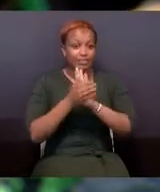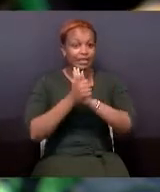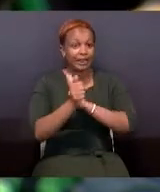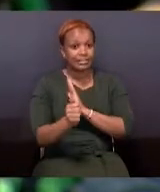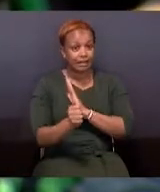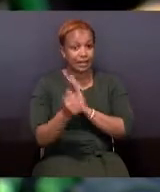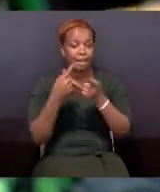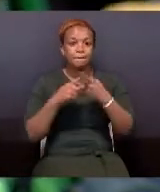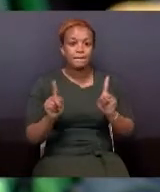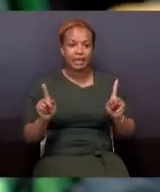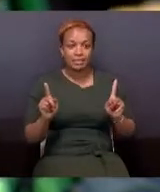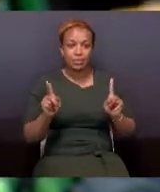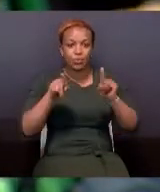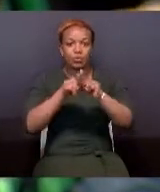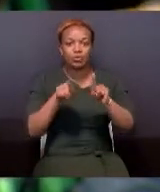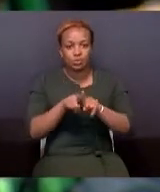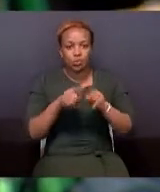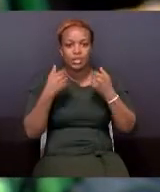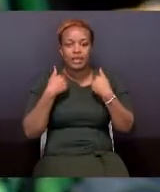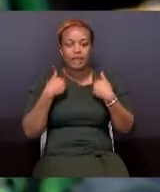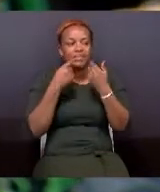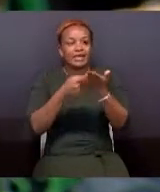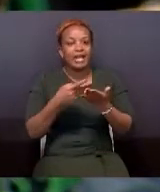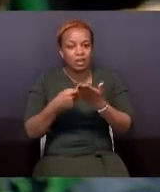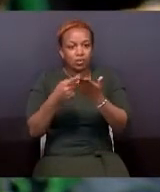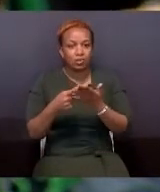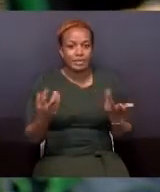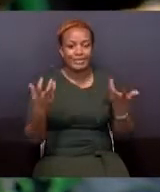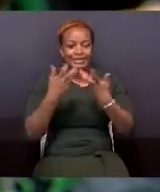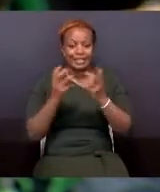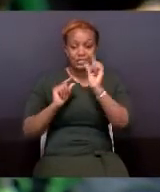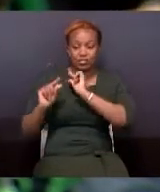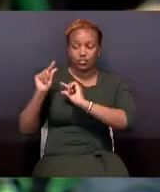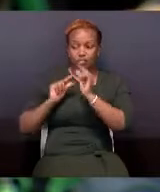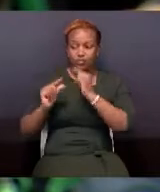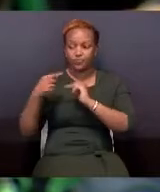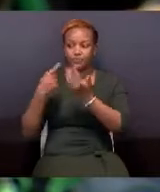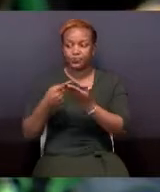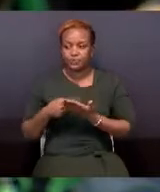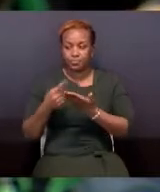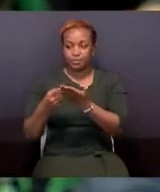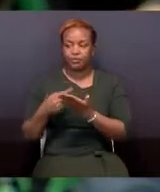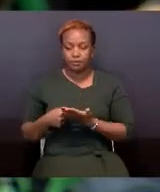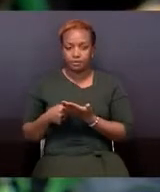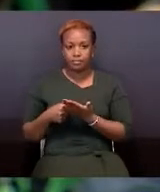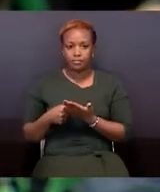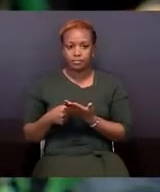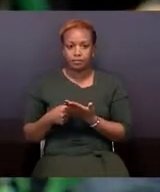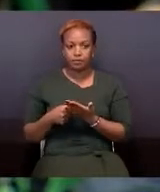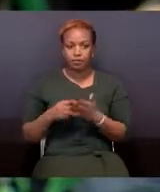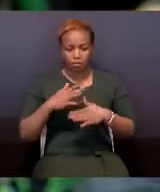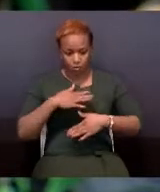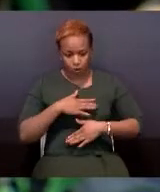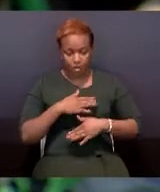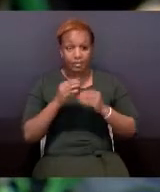skills. But above all is the dialogue, the intergenerational dialogue. We have seen your excellencies, your leaders,